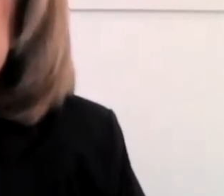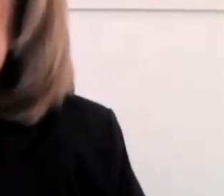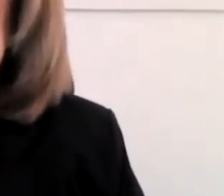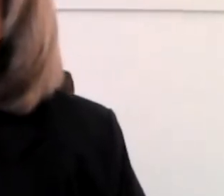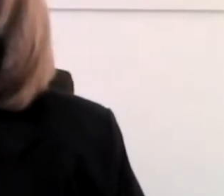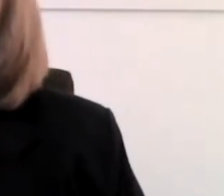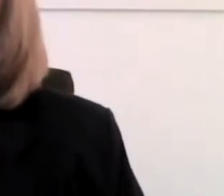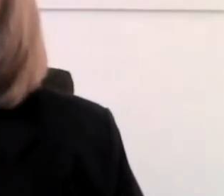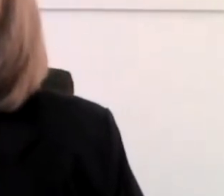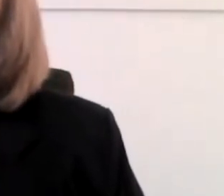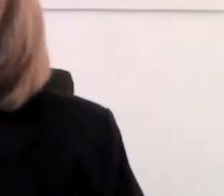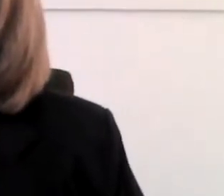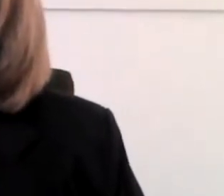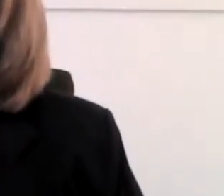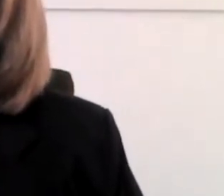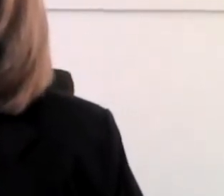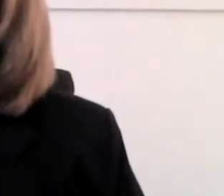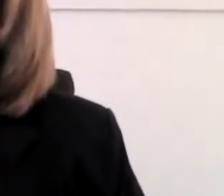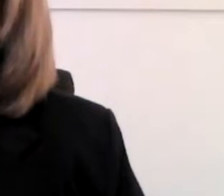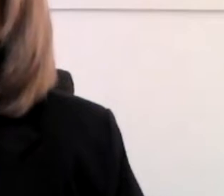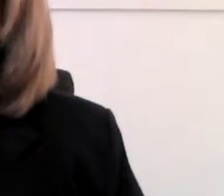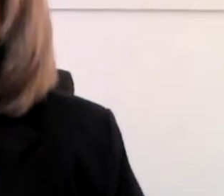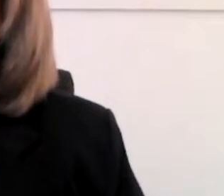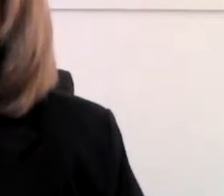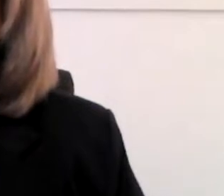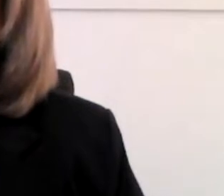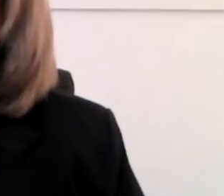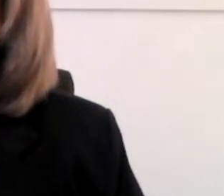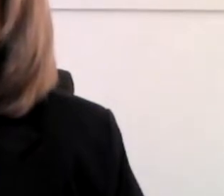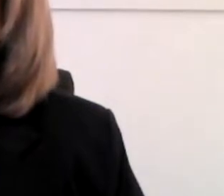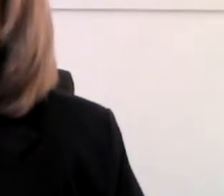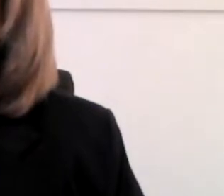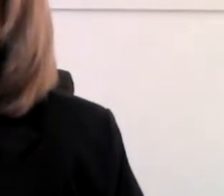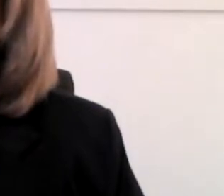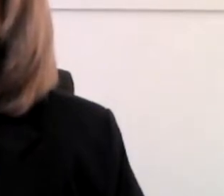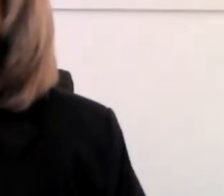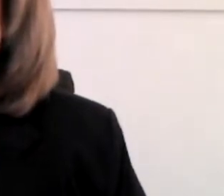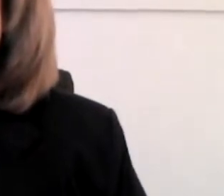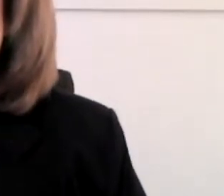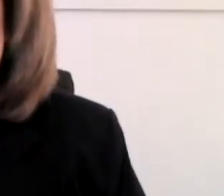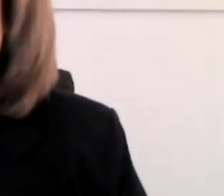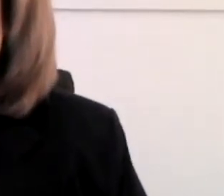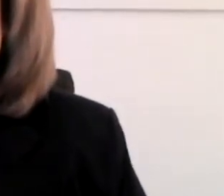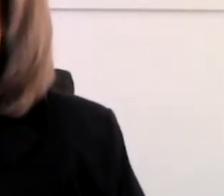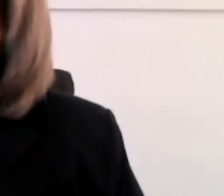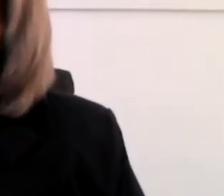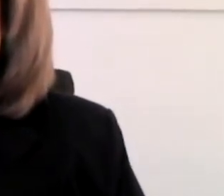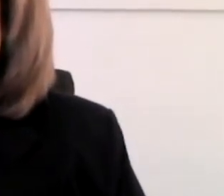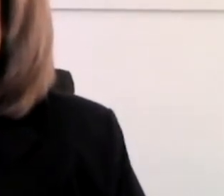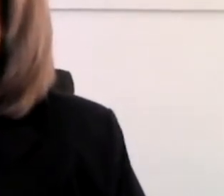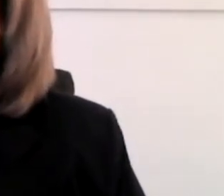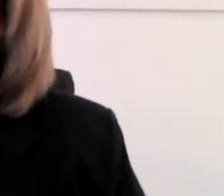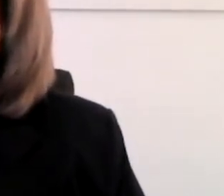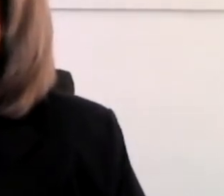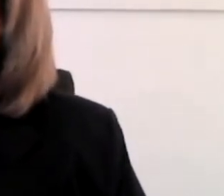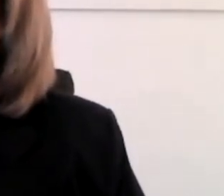and the policies for you name it. It was so apparent during COVID when we all had different rules, but we were all supporting the